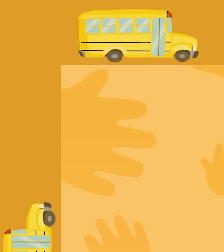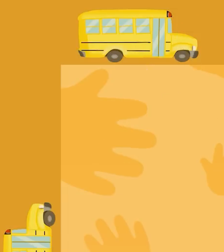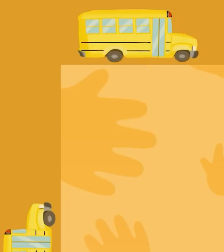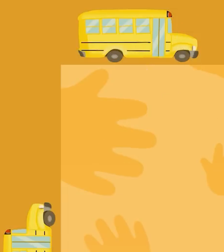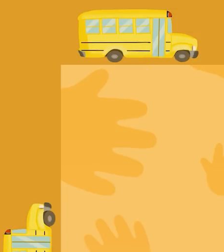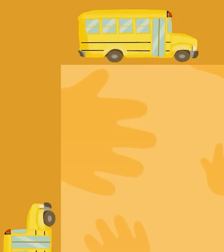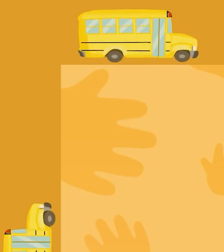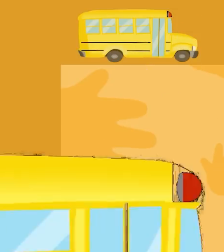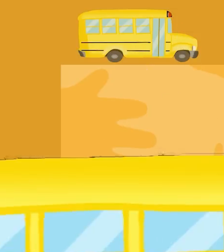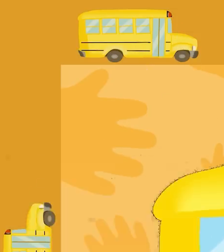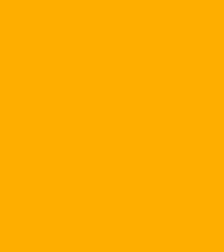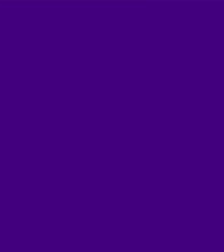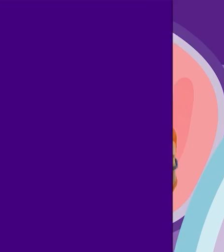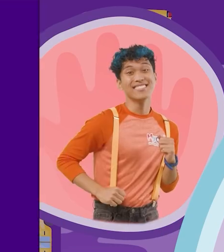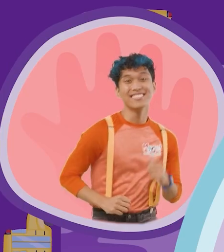Let's go!